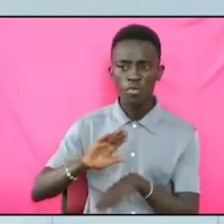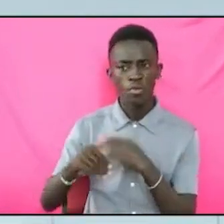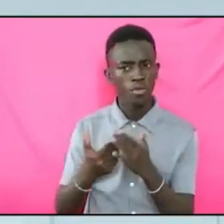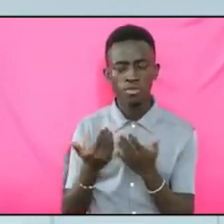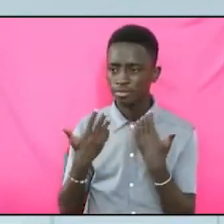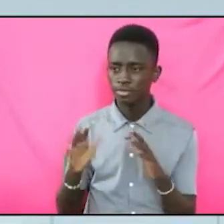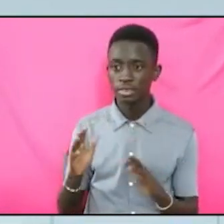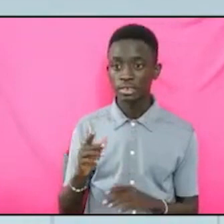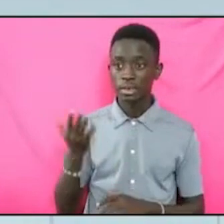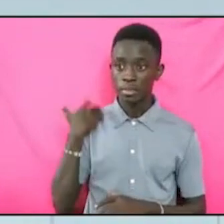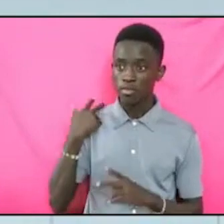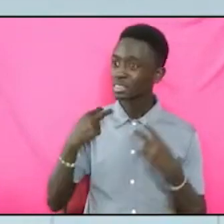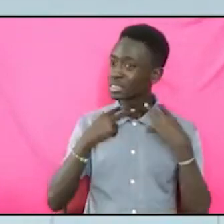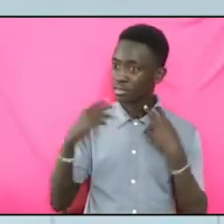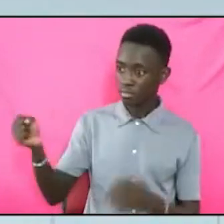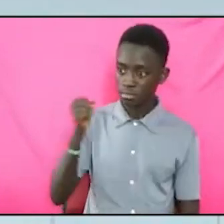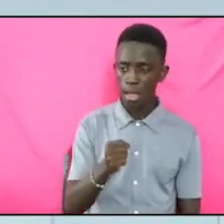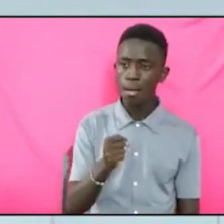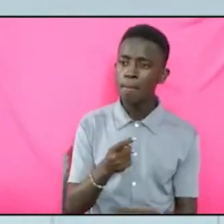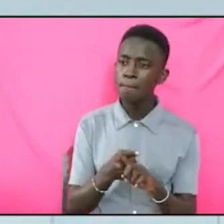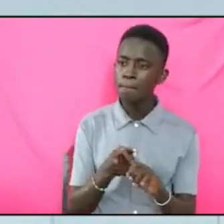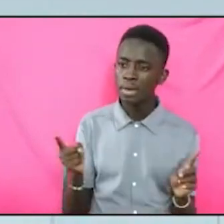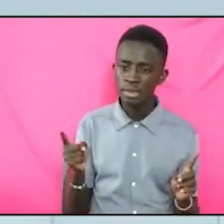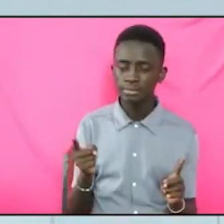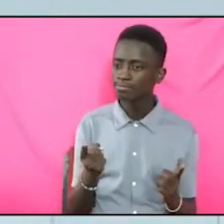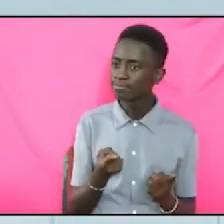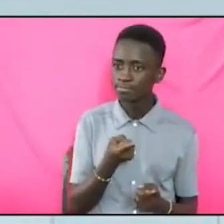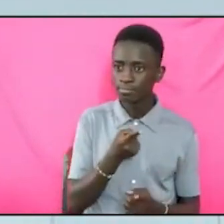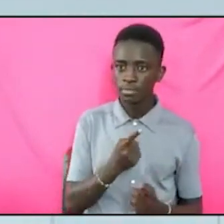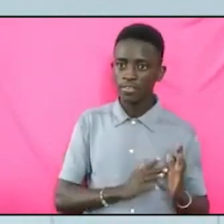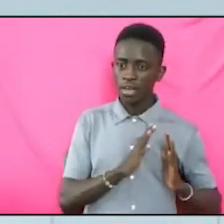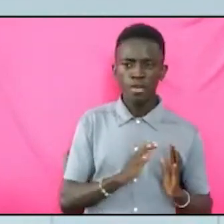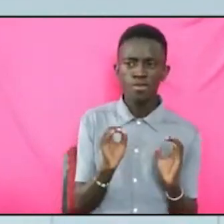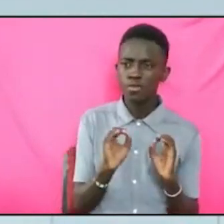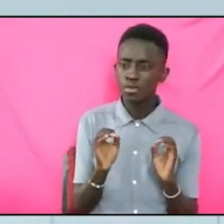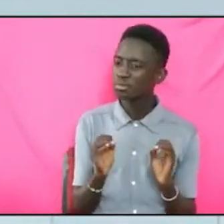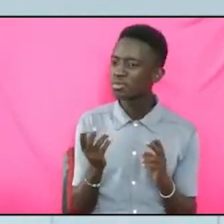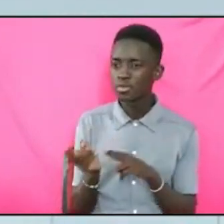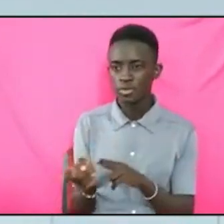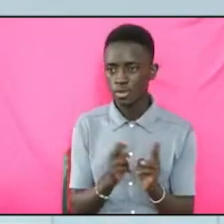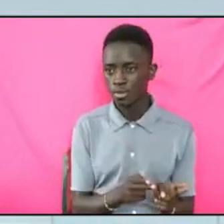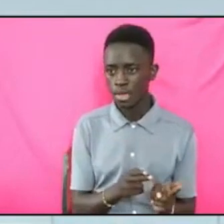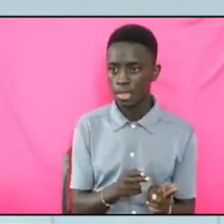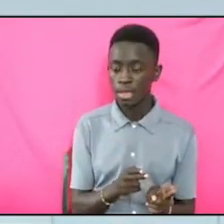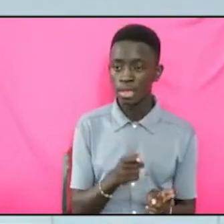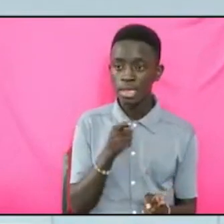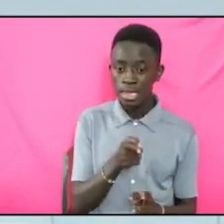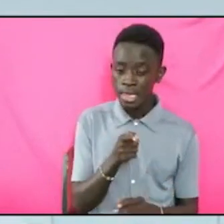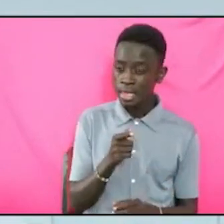Imagine she is working in her house, in the house of the man who took her into captivity